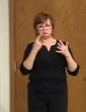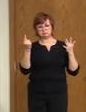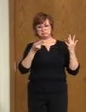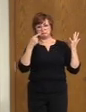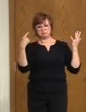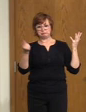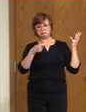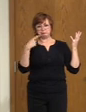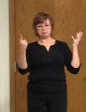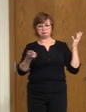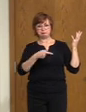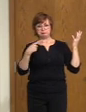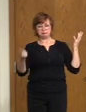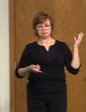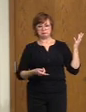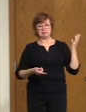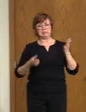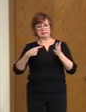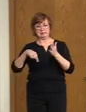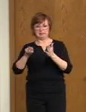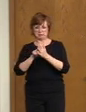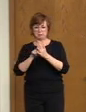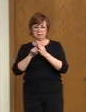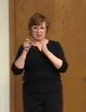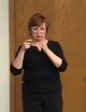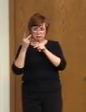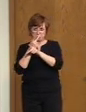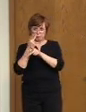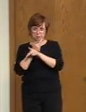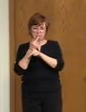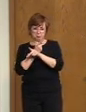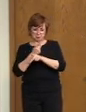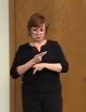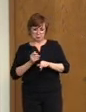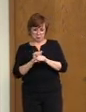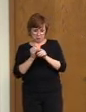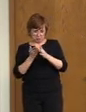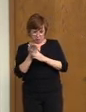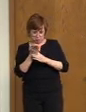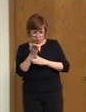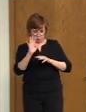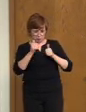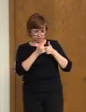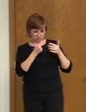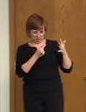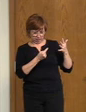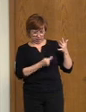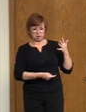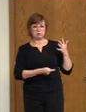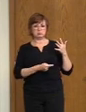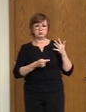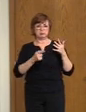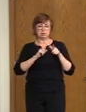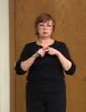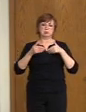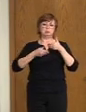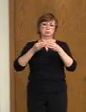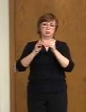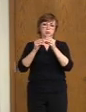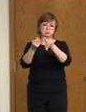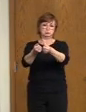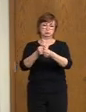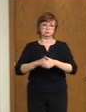kinks and make sure that we have a very smooth process once we receive more vaccine to immunize on a broader